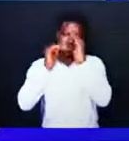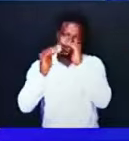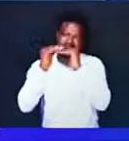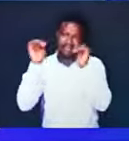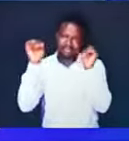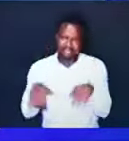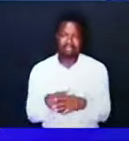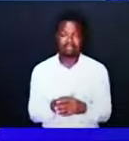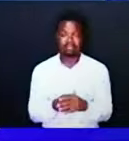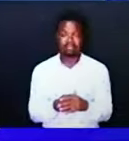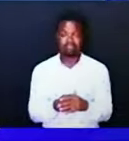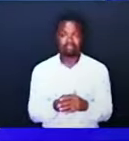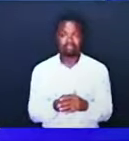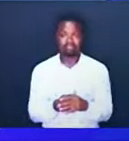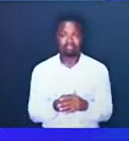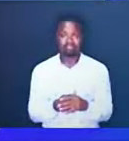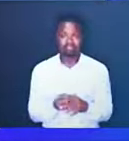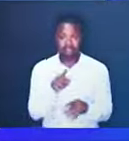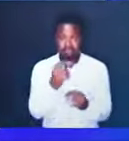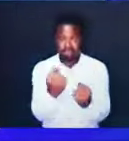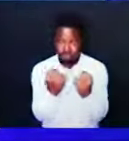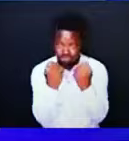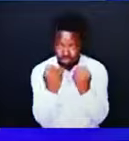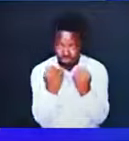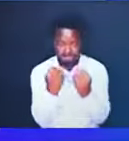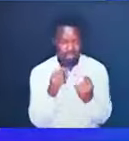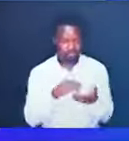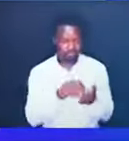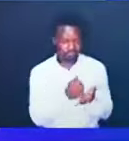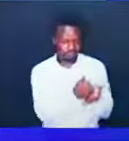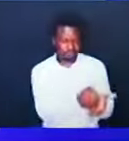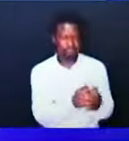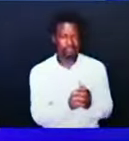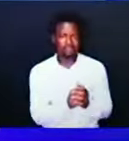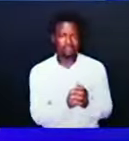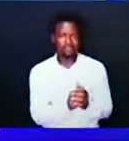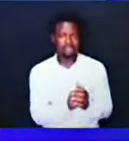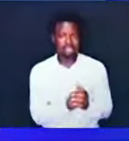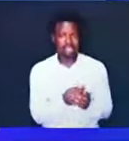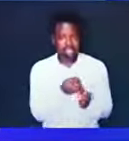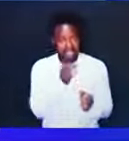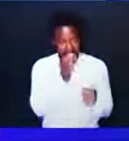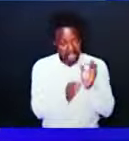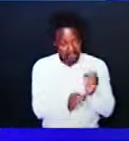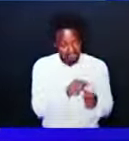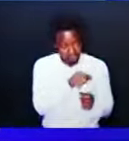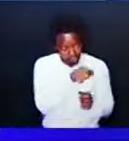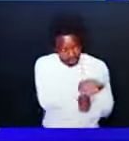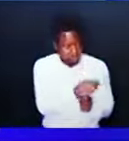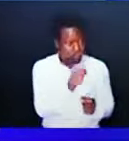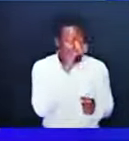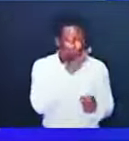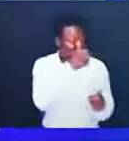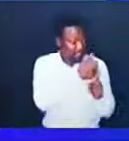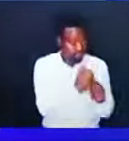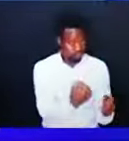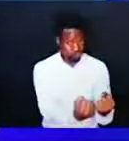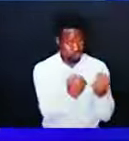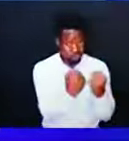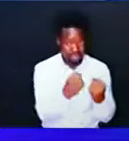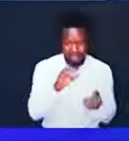That is if you are strong. If you, the lady, is the stronger in terms of Christianity, help the